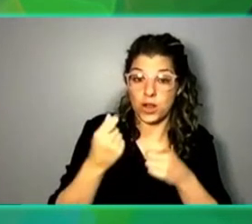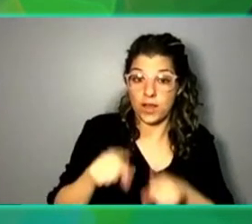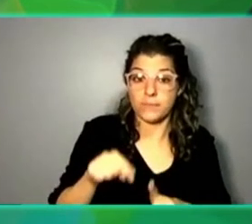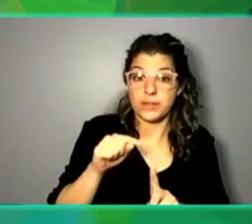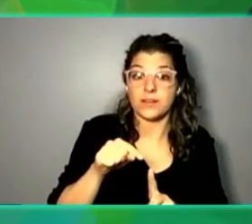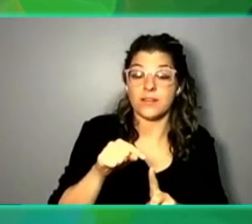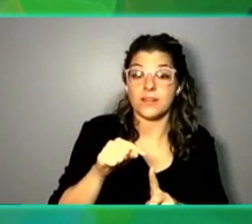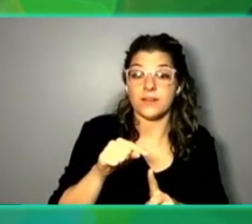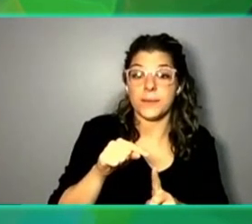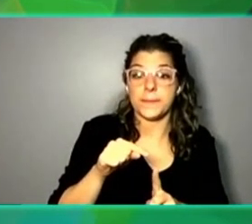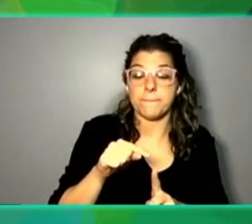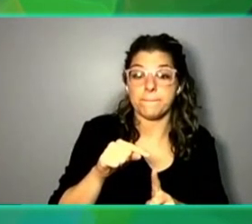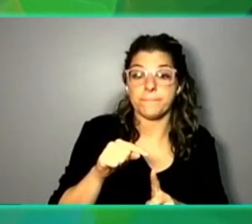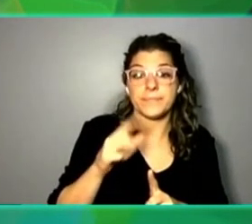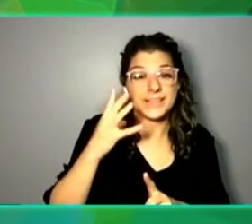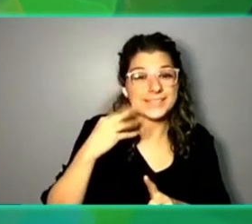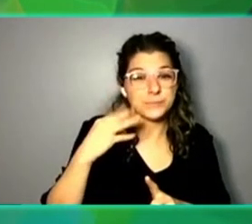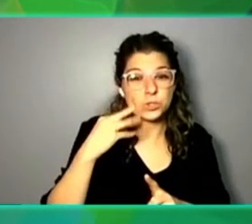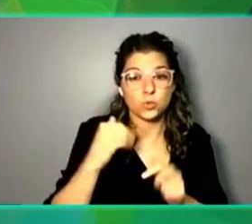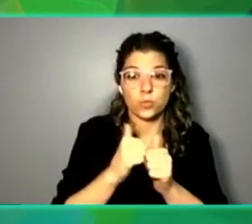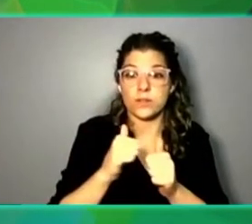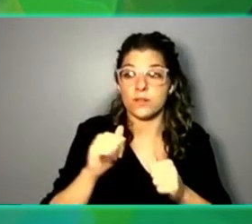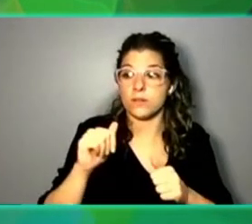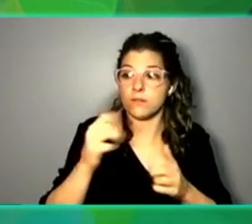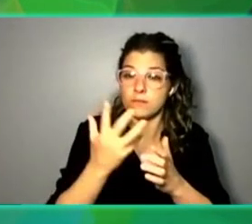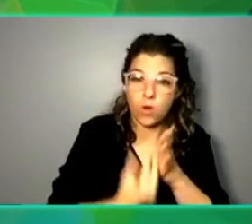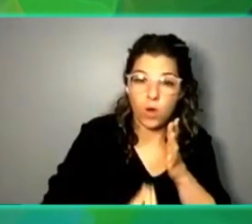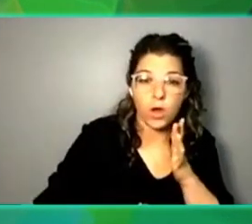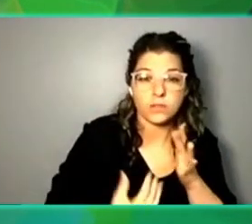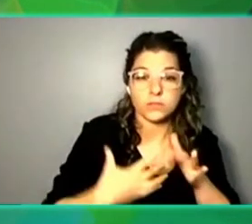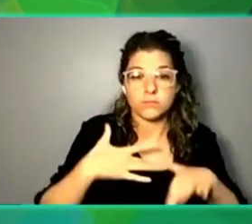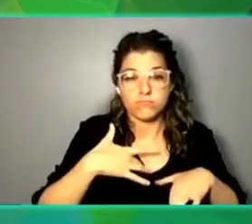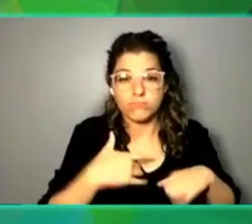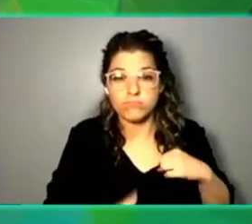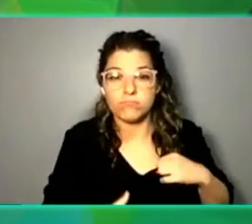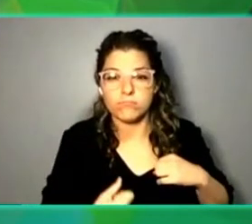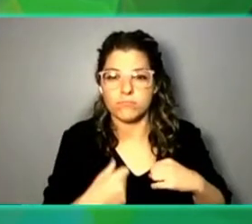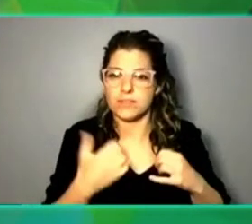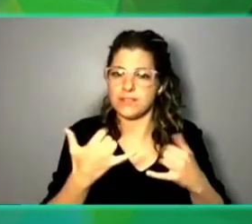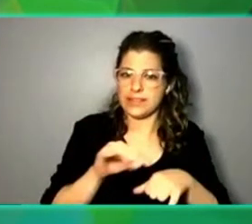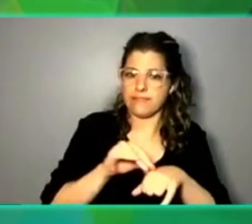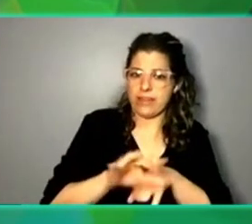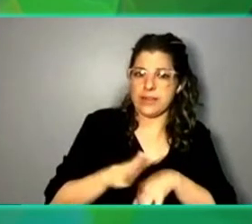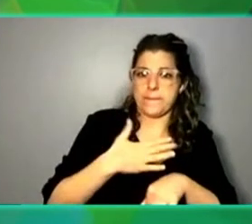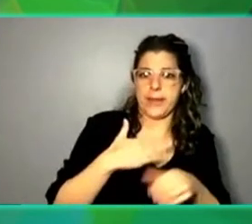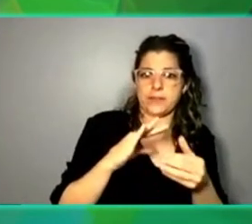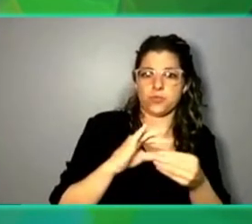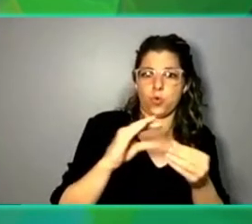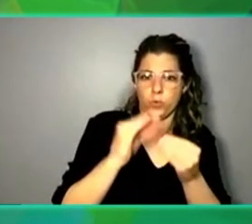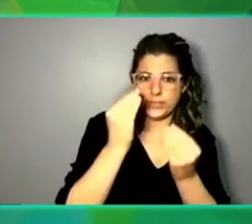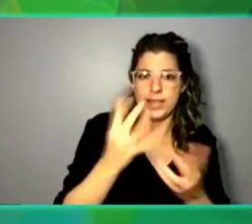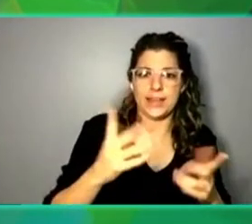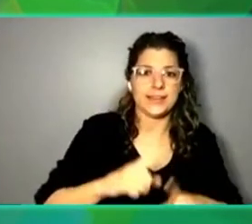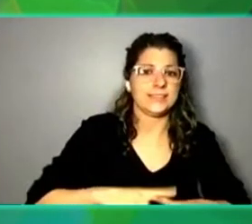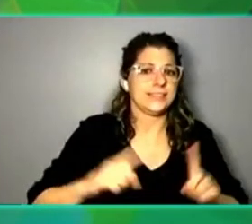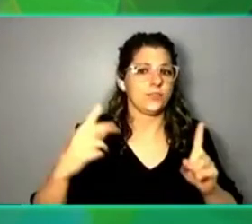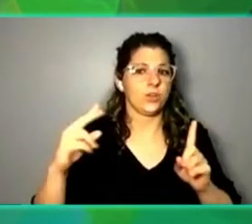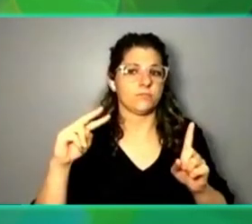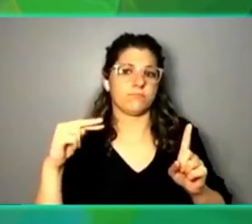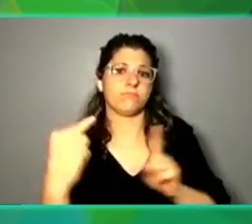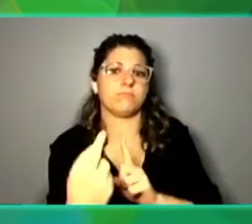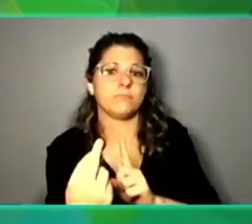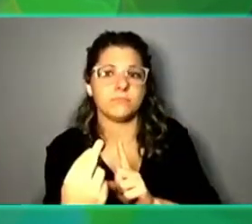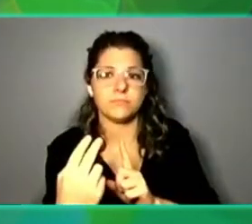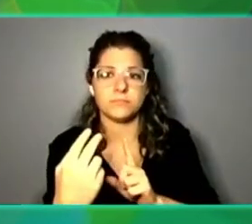and experiences with loss and all this kind of stuff, that's affected my storytelling in a completely different way, you know. So I